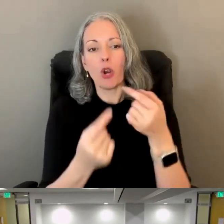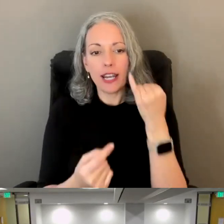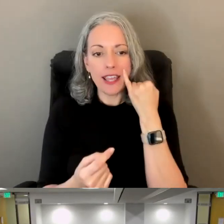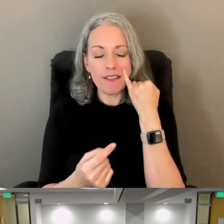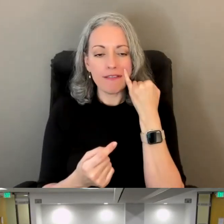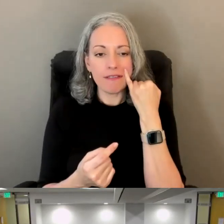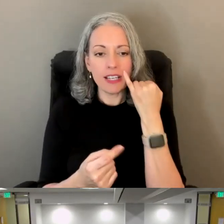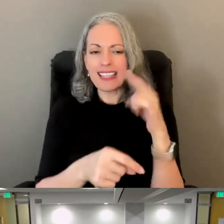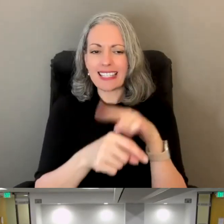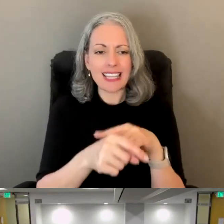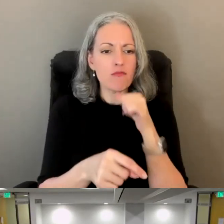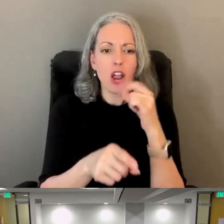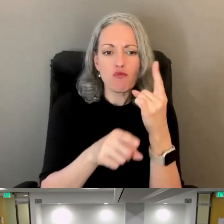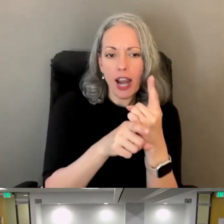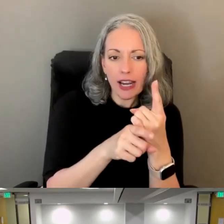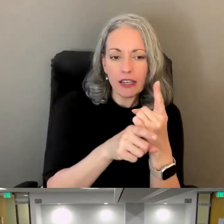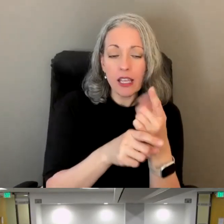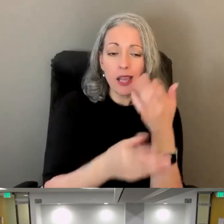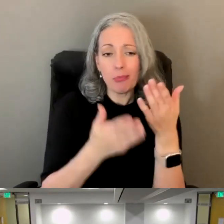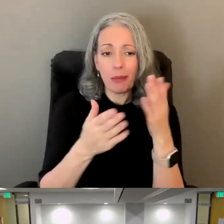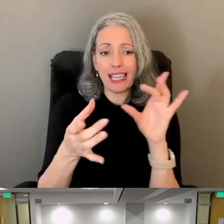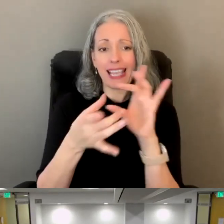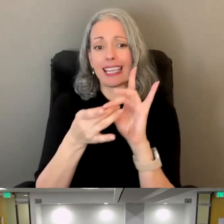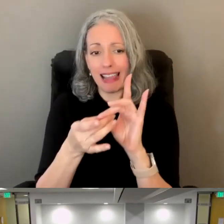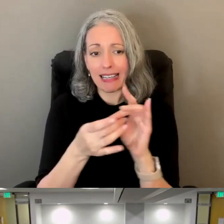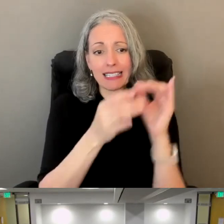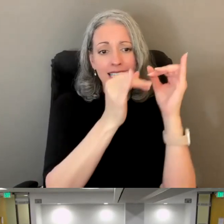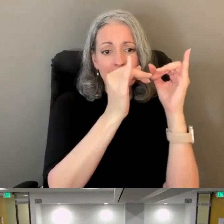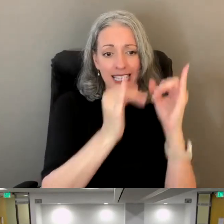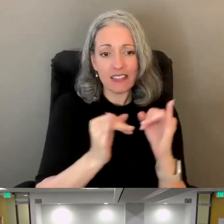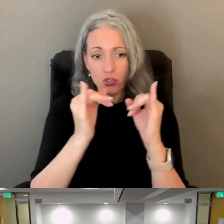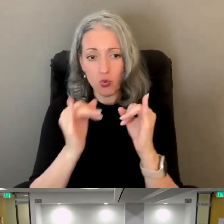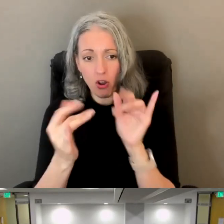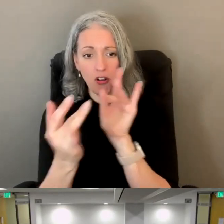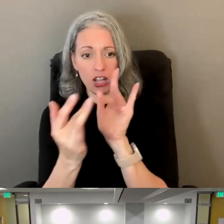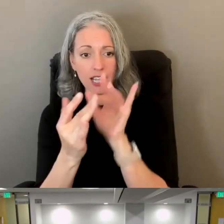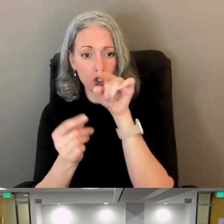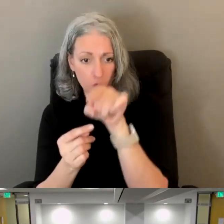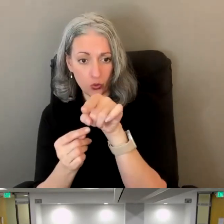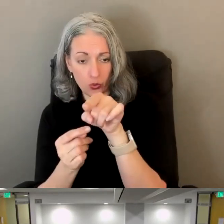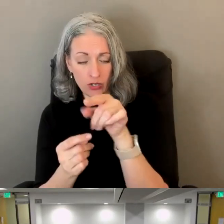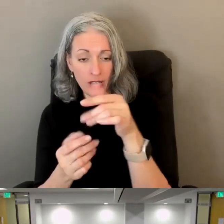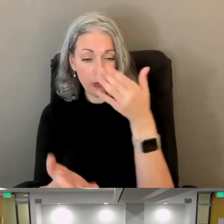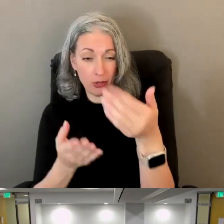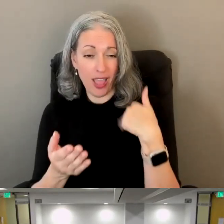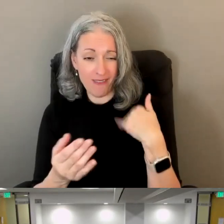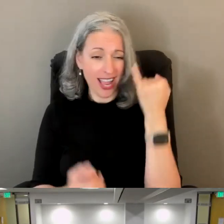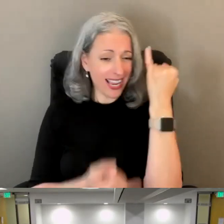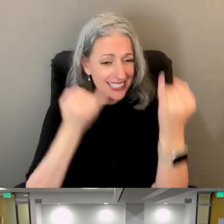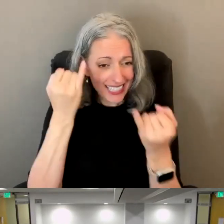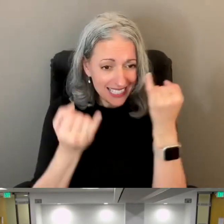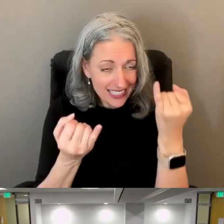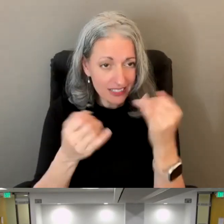timing doesn't work, maybe there's some way that Michelle could connect individuals who have, ideas about that to you,